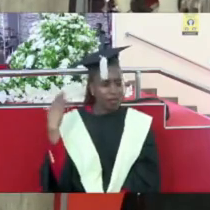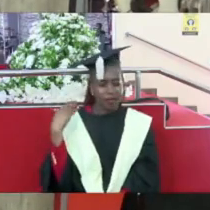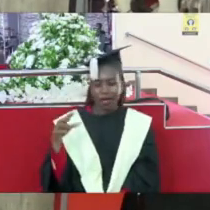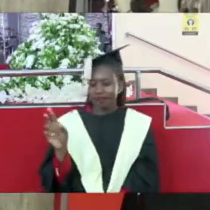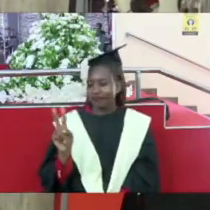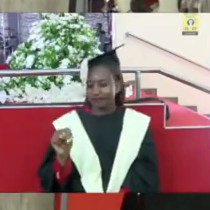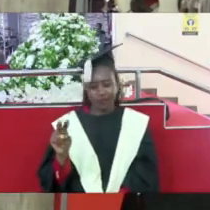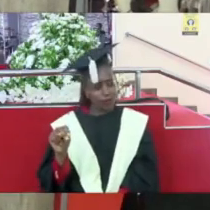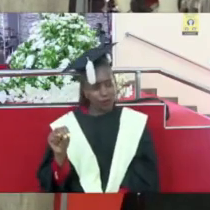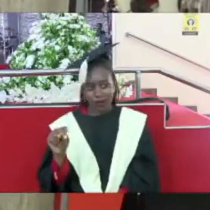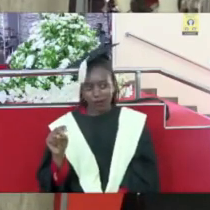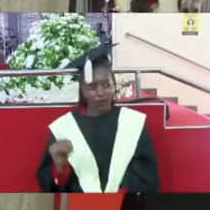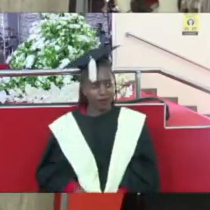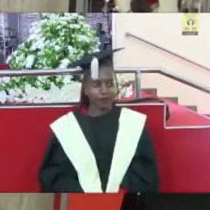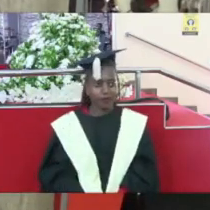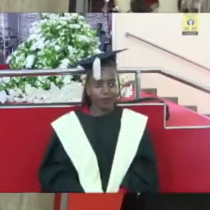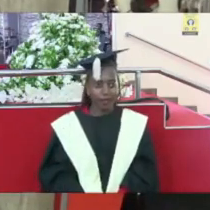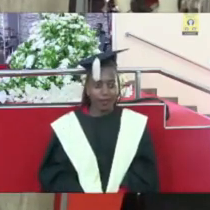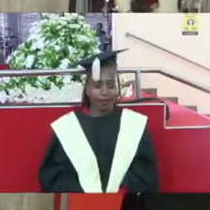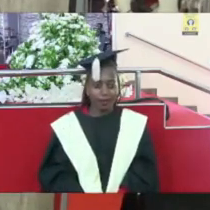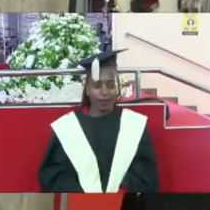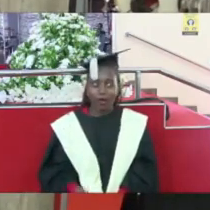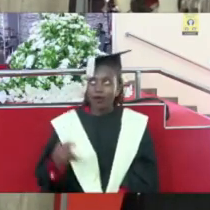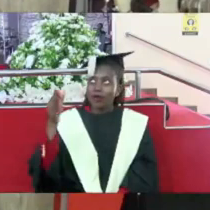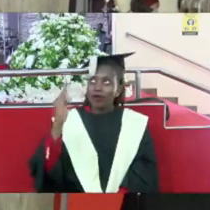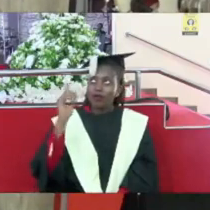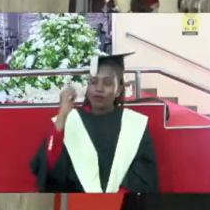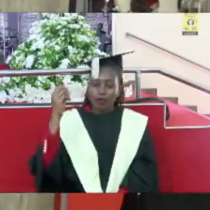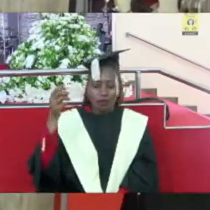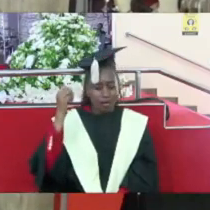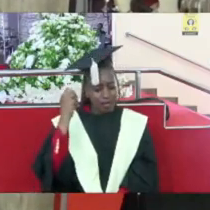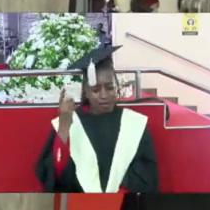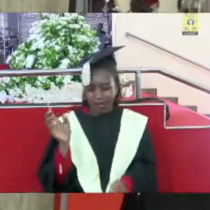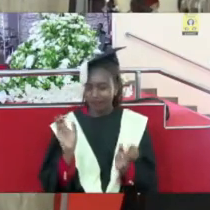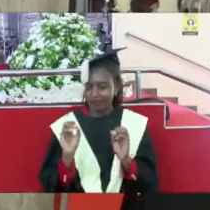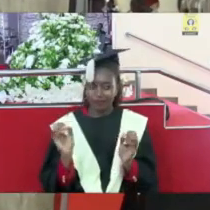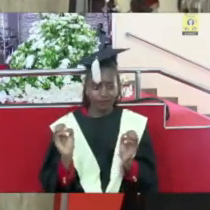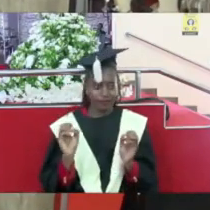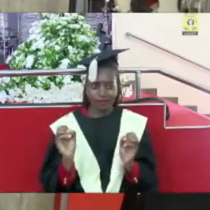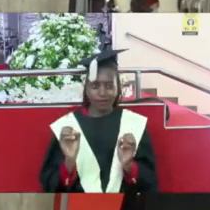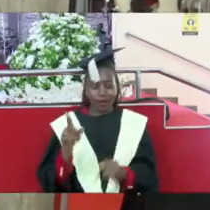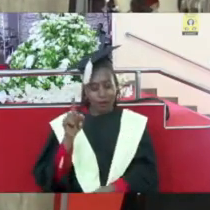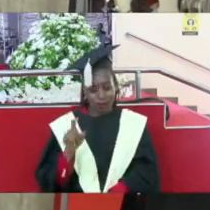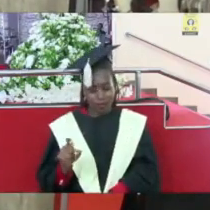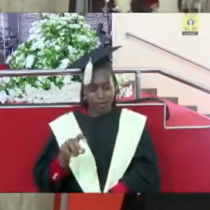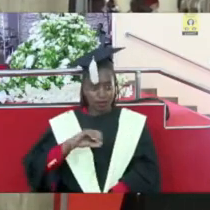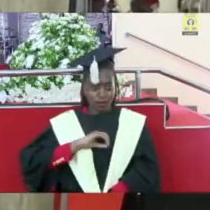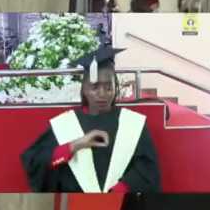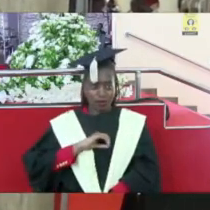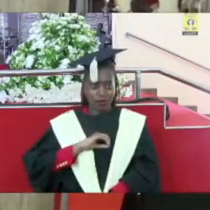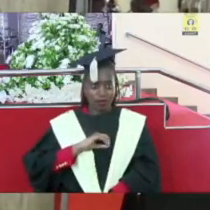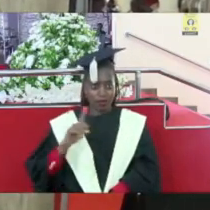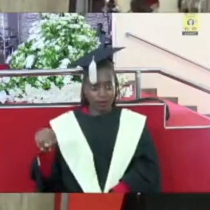chokora, hiyo, hiyo. Unaelewa? Hapana. No. Kutubu ni